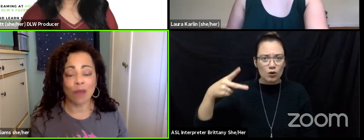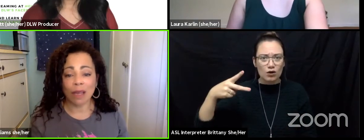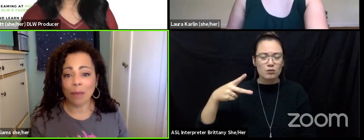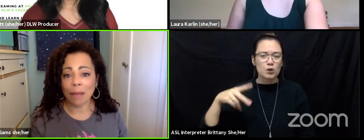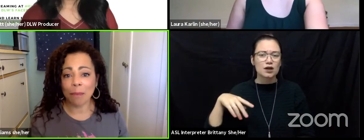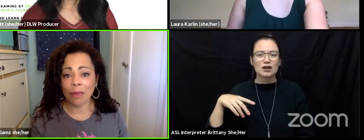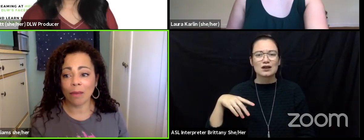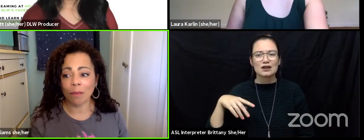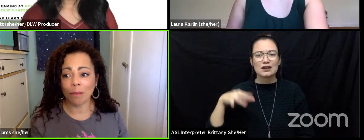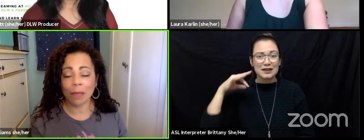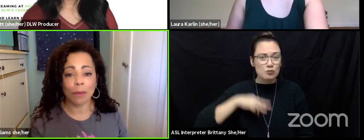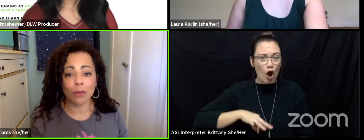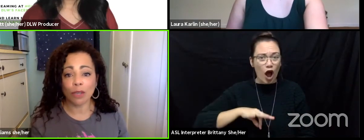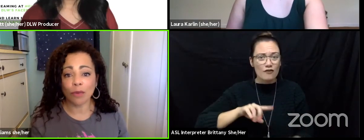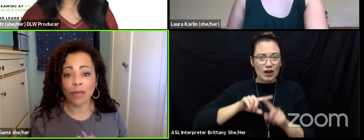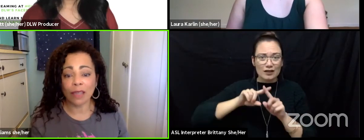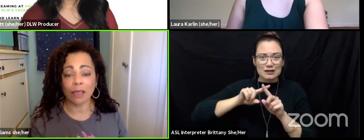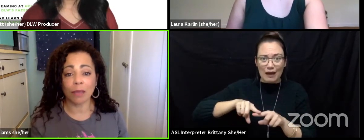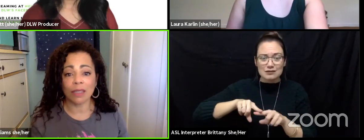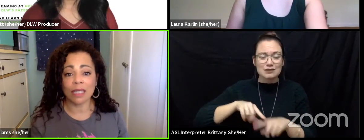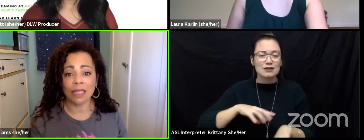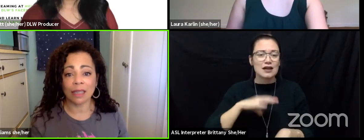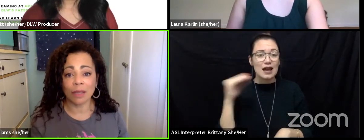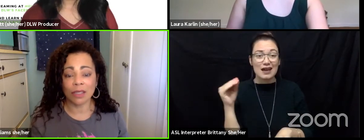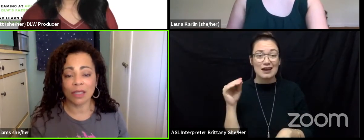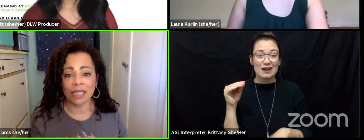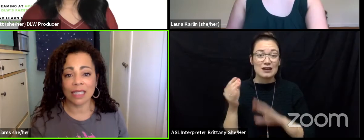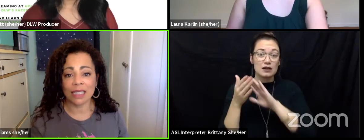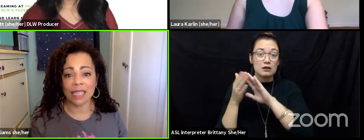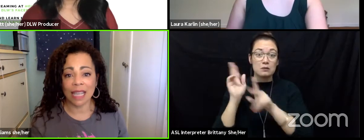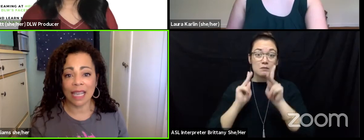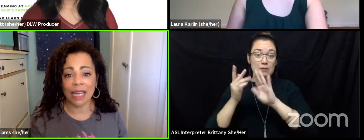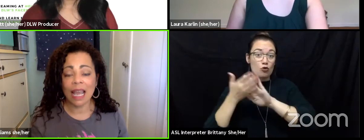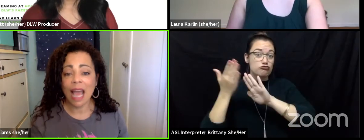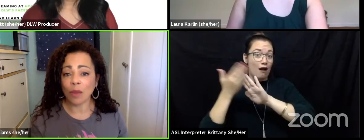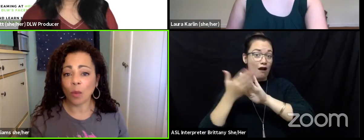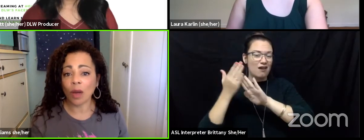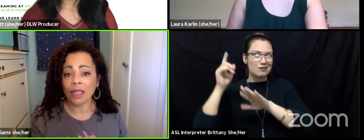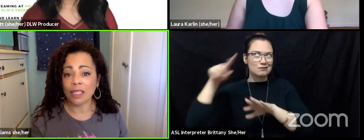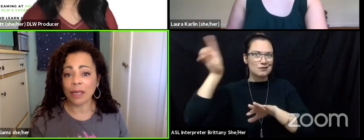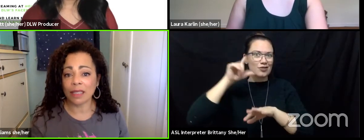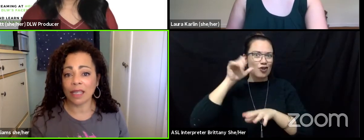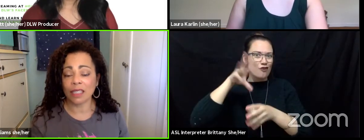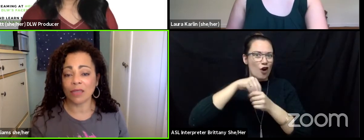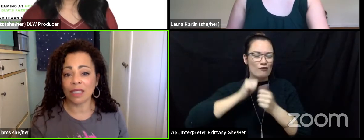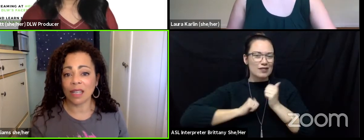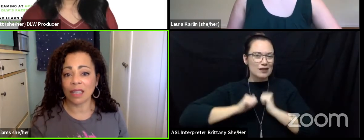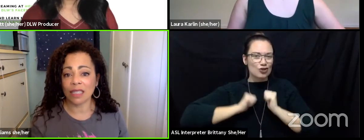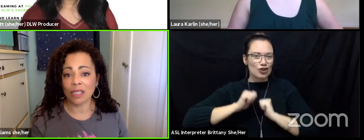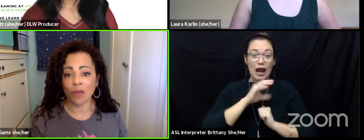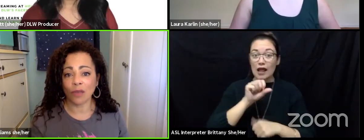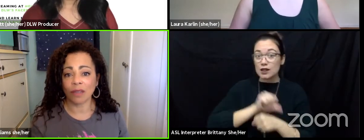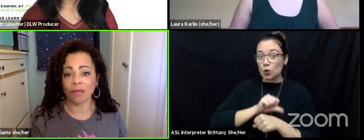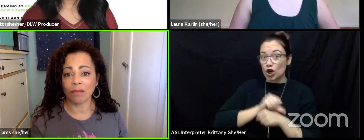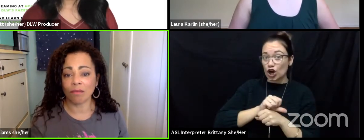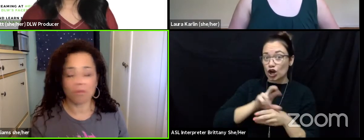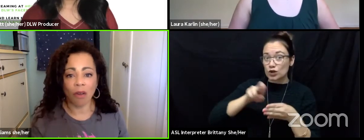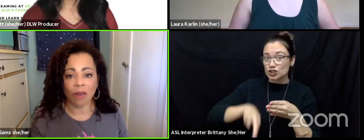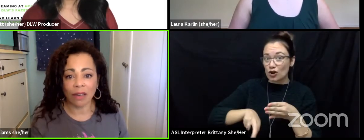is run by people who don't reflect the community that most of the theatres are in. And the work that's being done as a result is